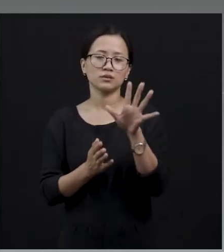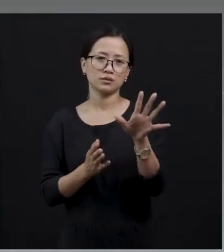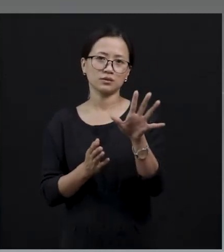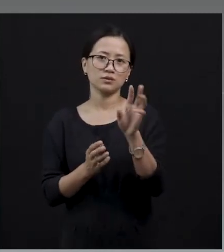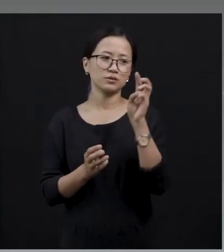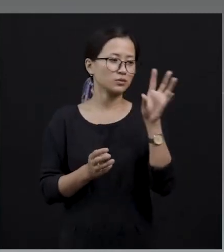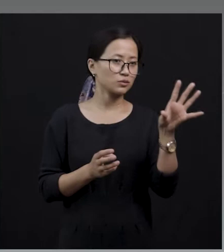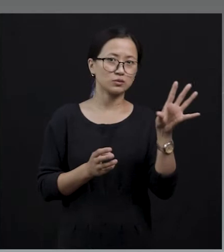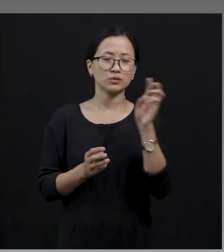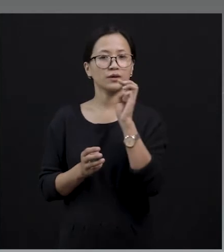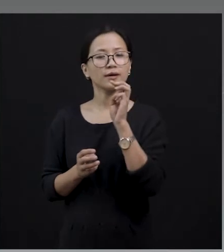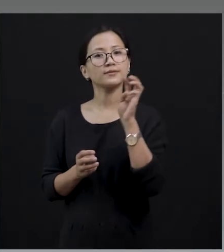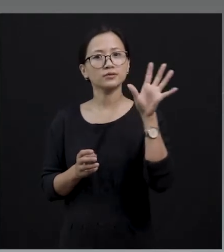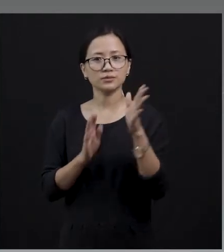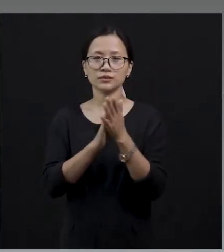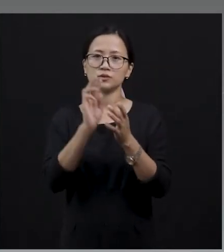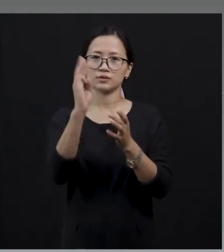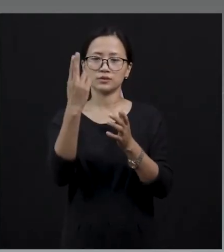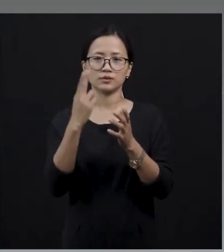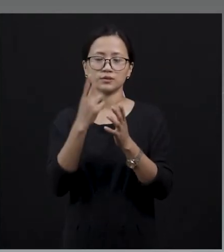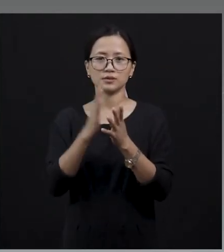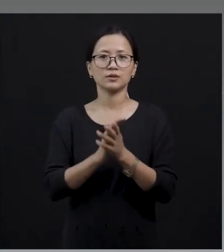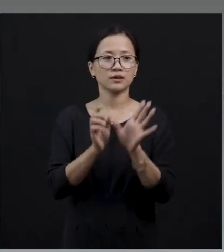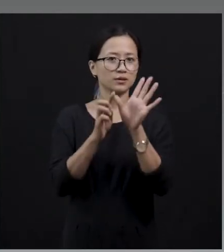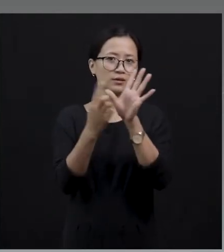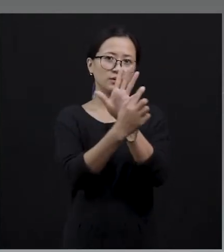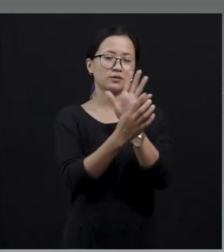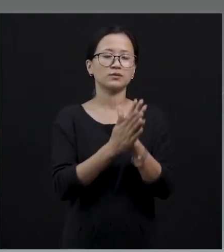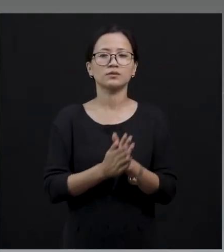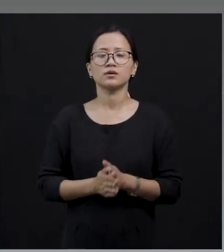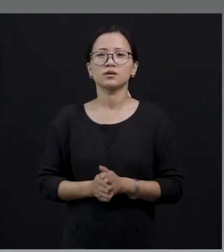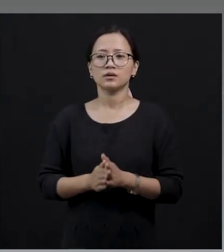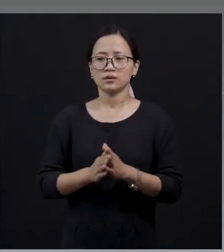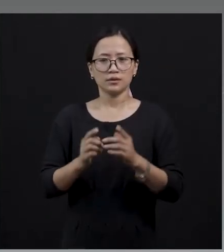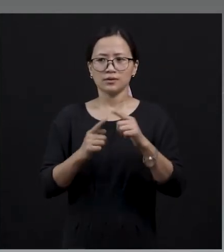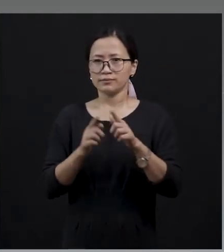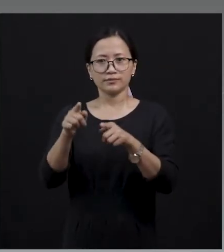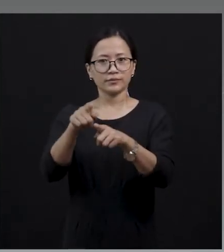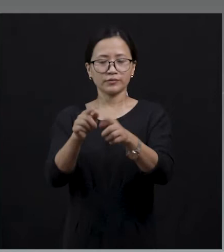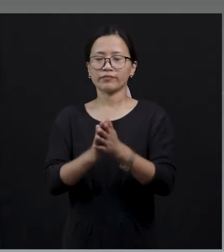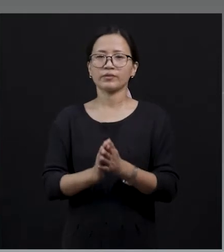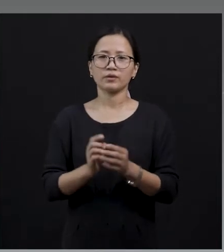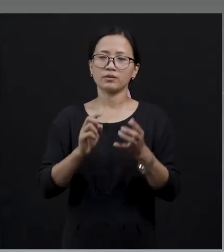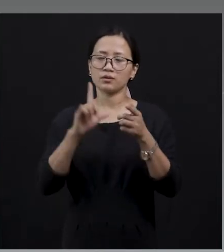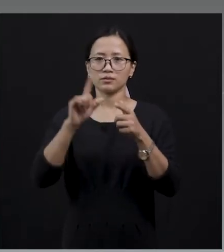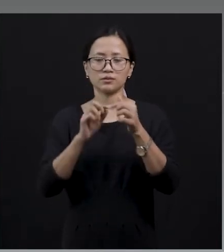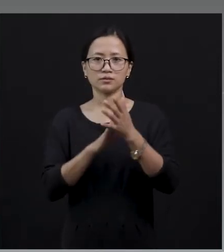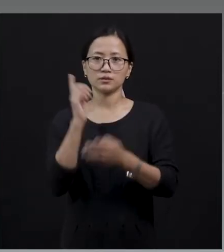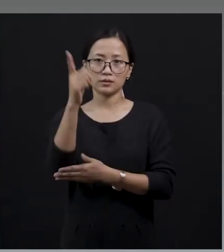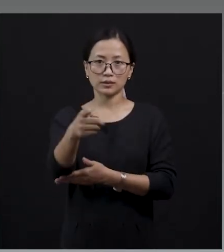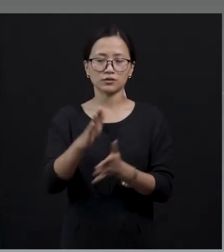then the second hand span. So we can say that the length of the maths textbook is two